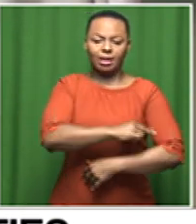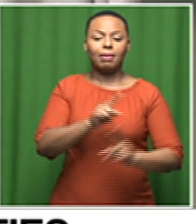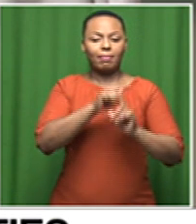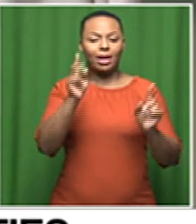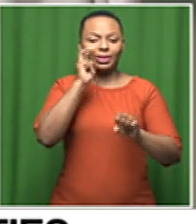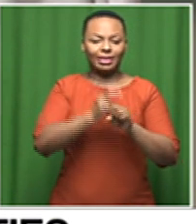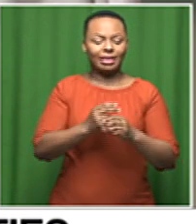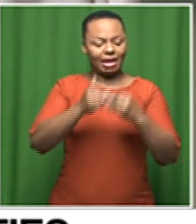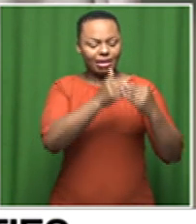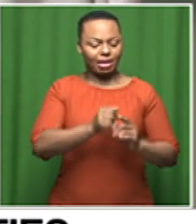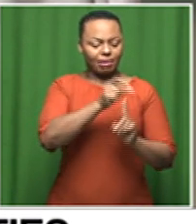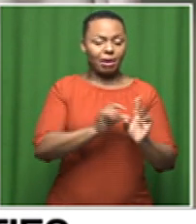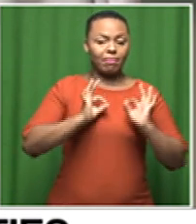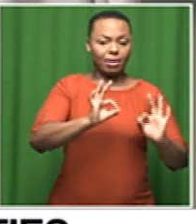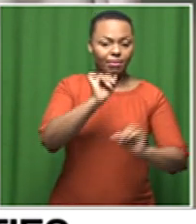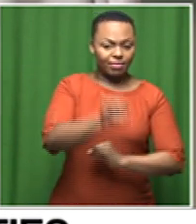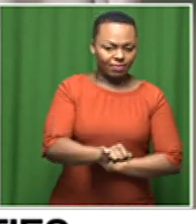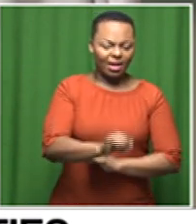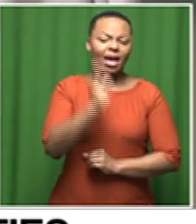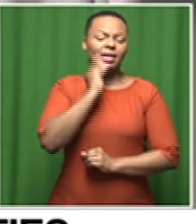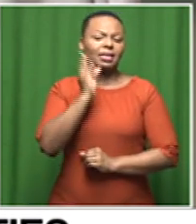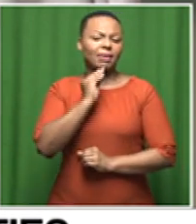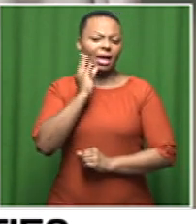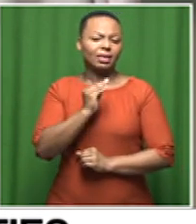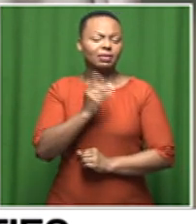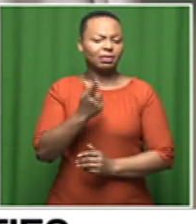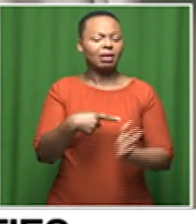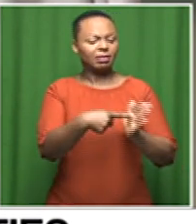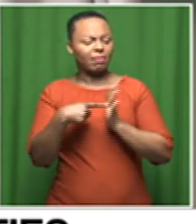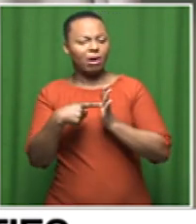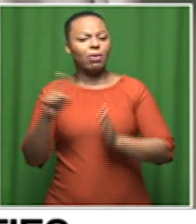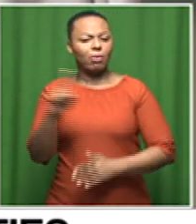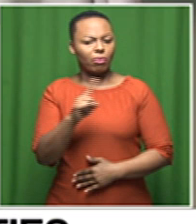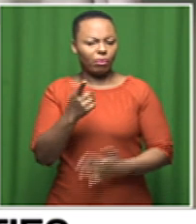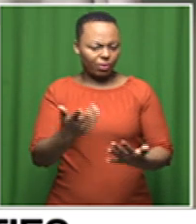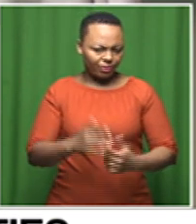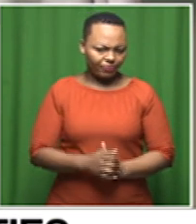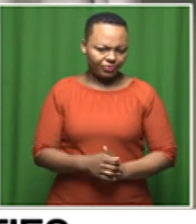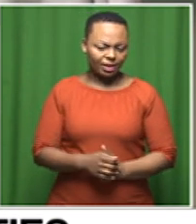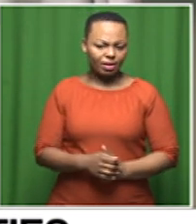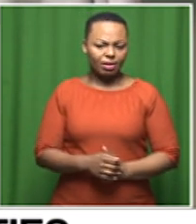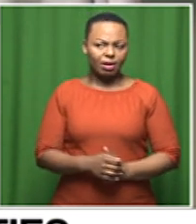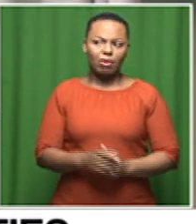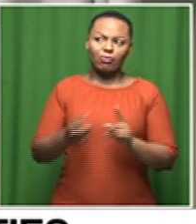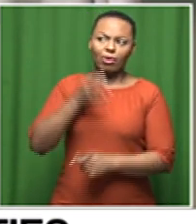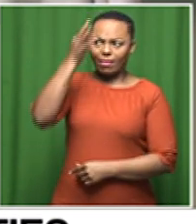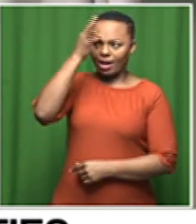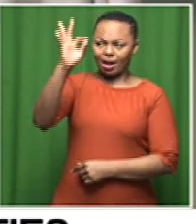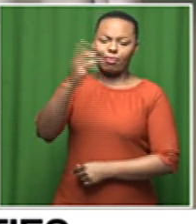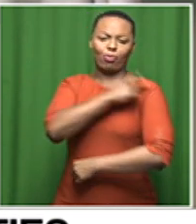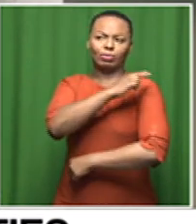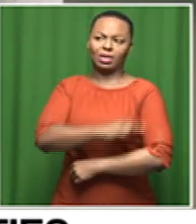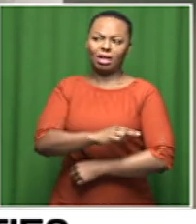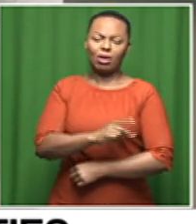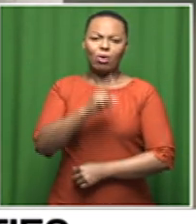treatment. Please talk to us about that experience. What is it that you felt that you were not getting from them, that you had to demand it